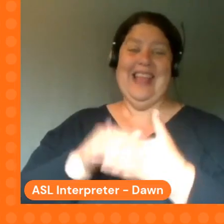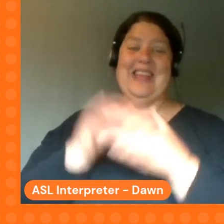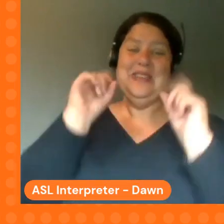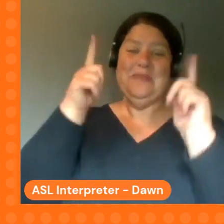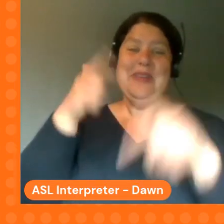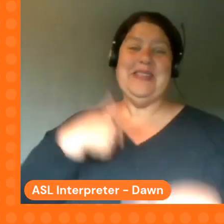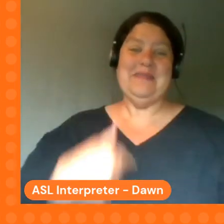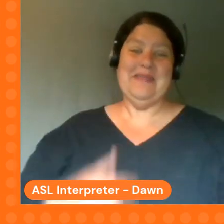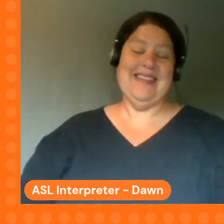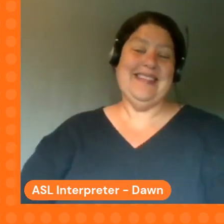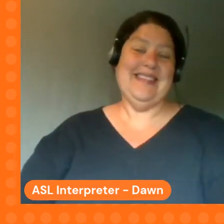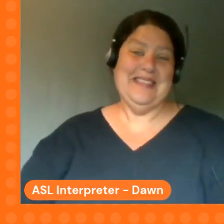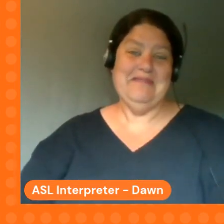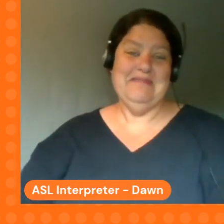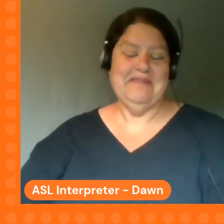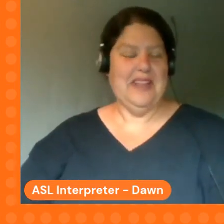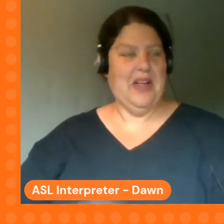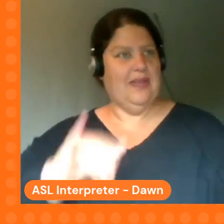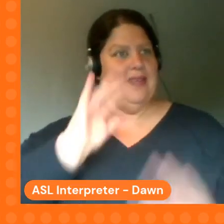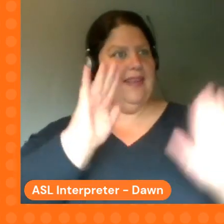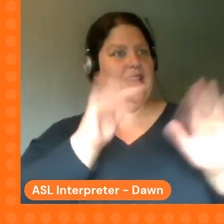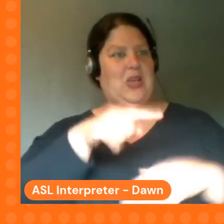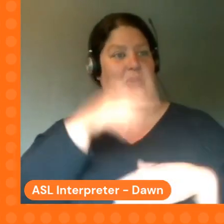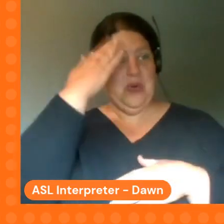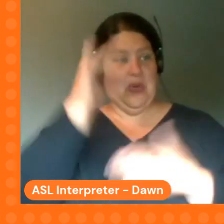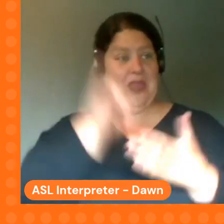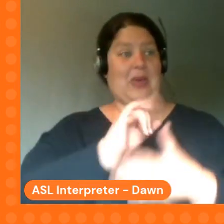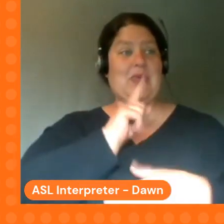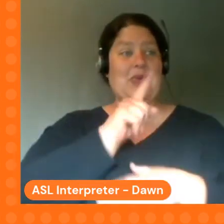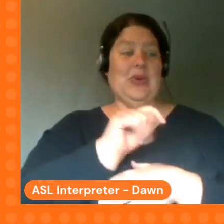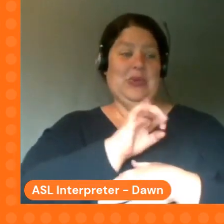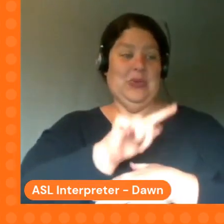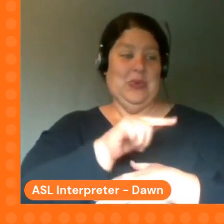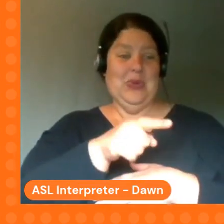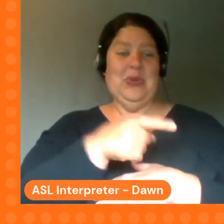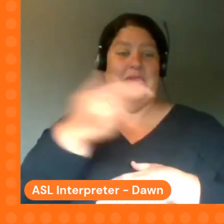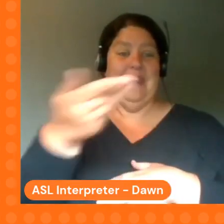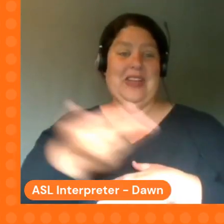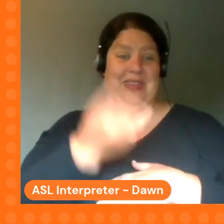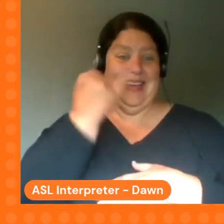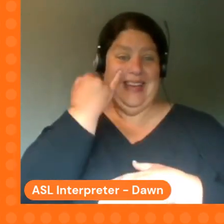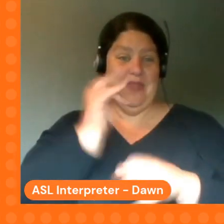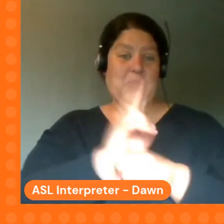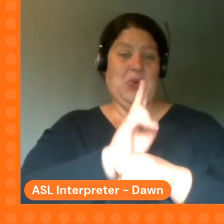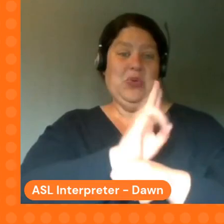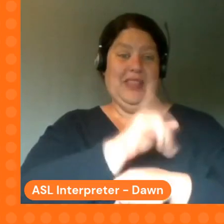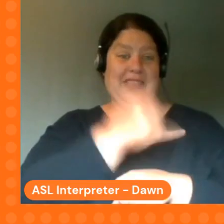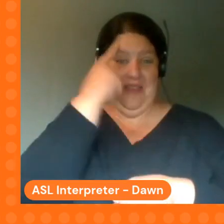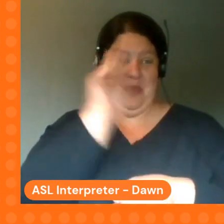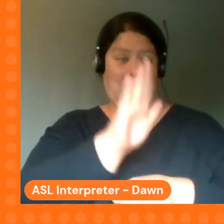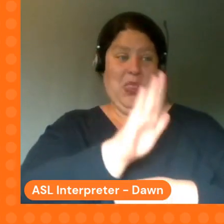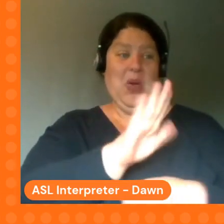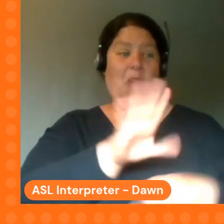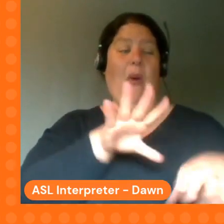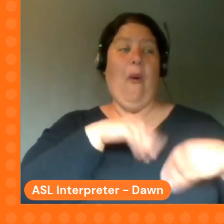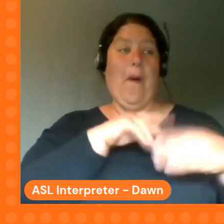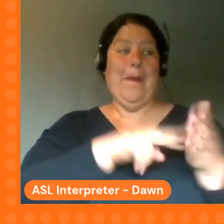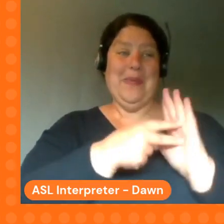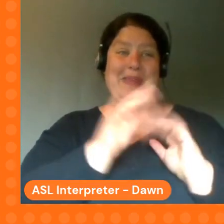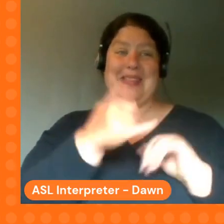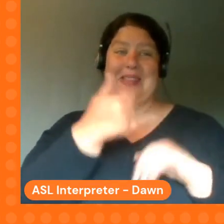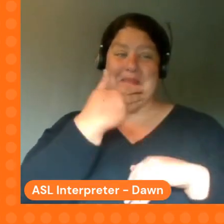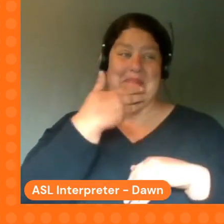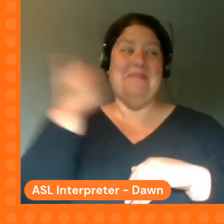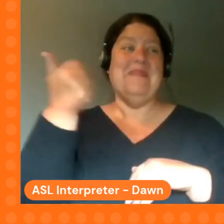That's fantastic. And you know it's a real tool that you've introduced them to if they're using it for their own purposes like that. That's the best part, when you now